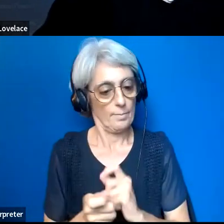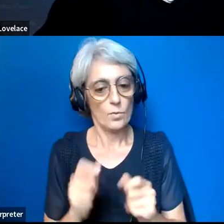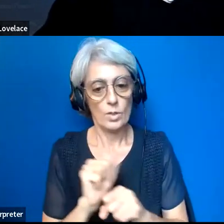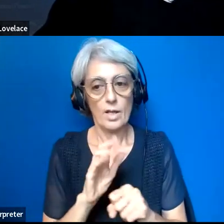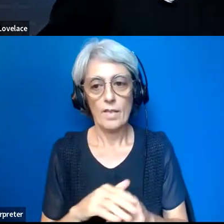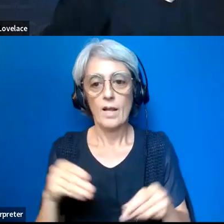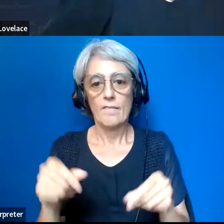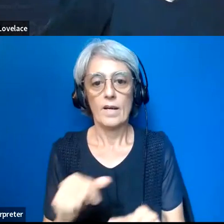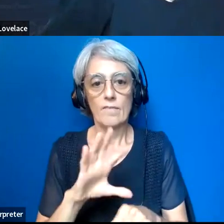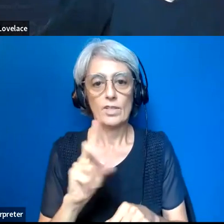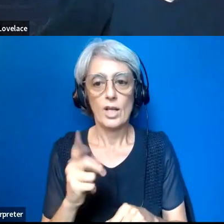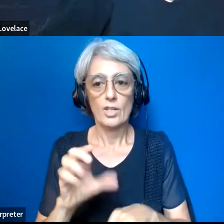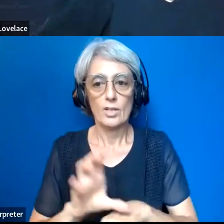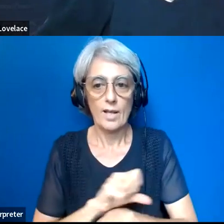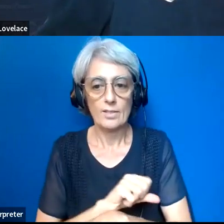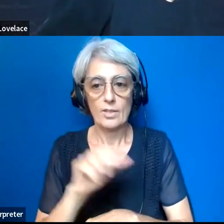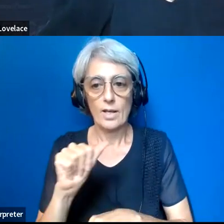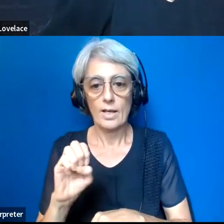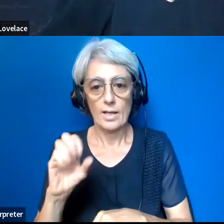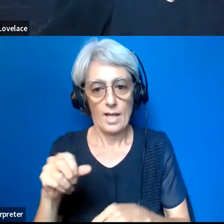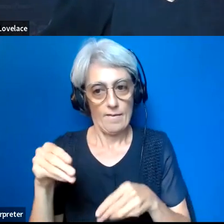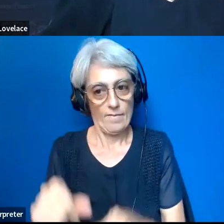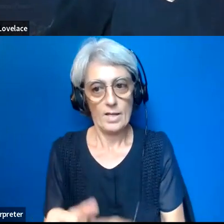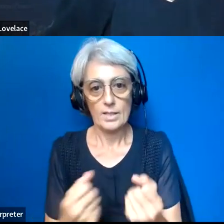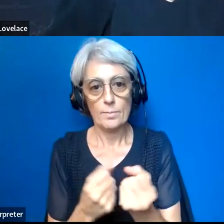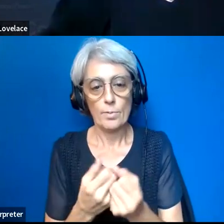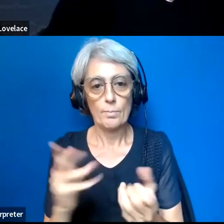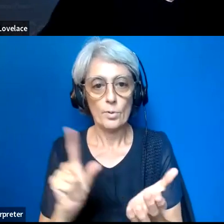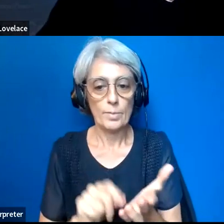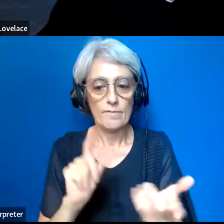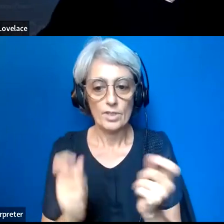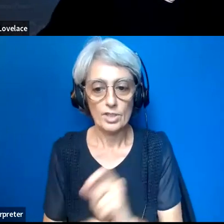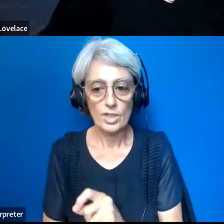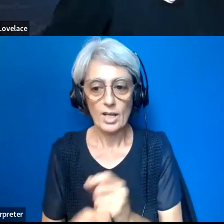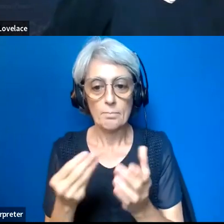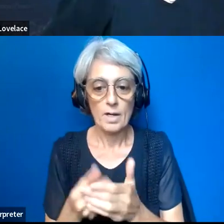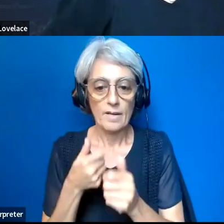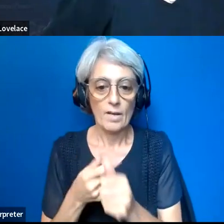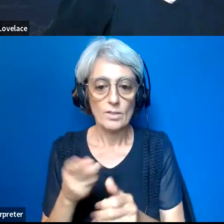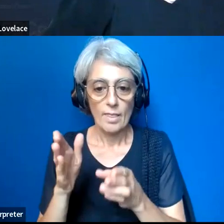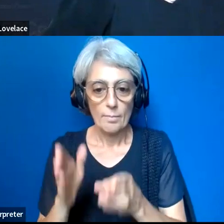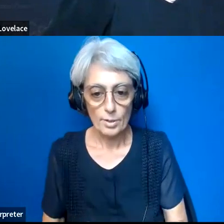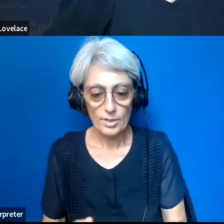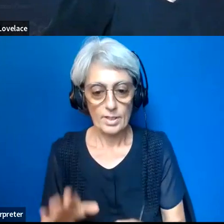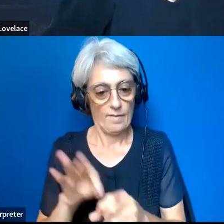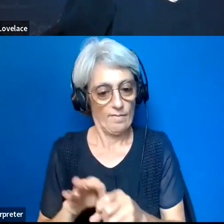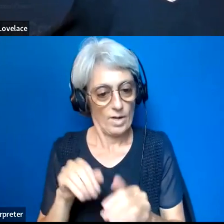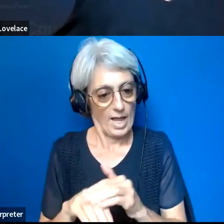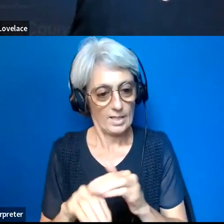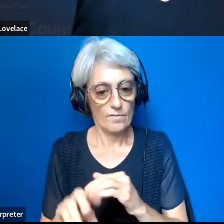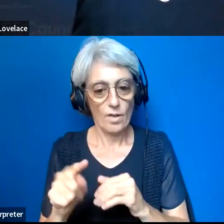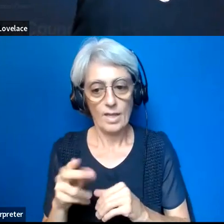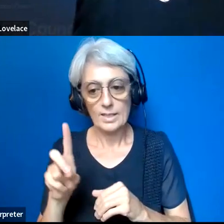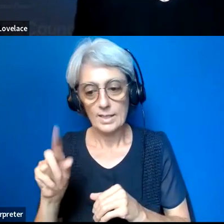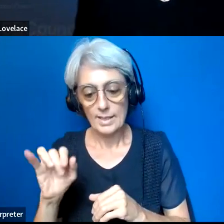childhood cancer, AEA funding, supporting Blueprint for Change and Money Follows the Person, voting access for the